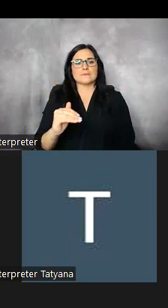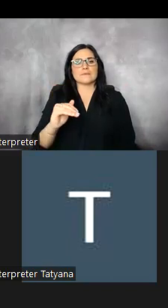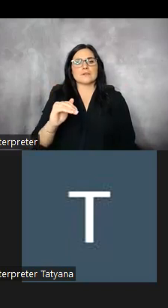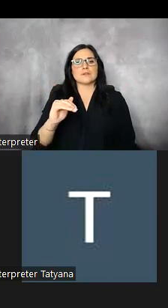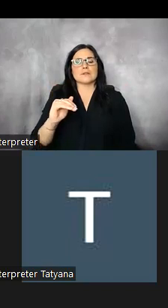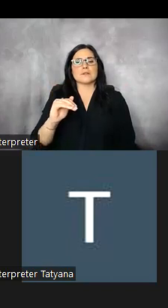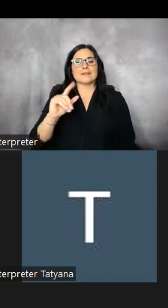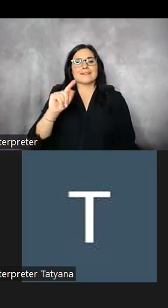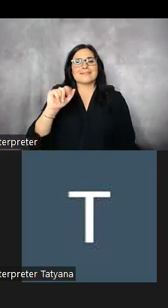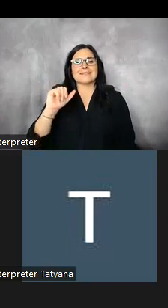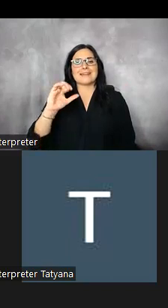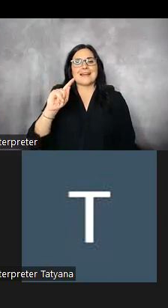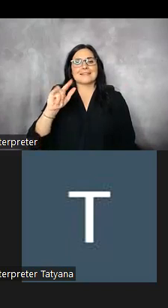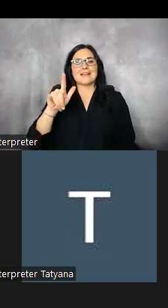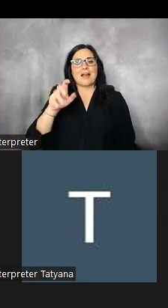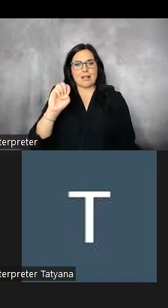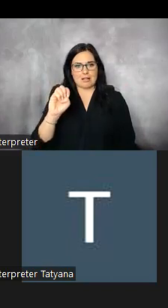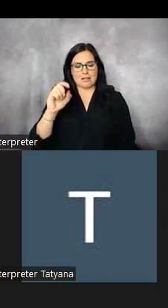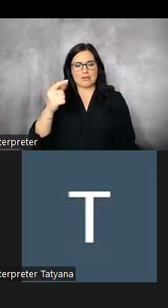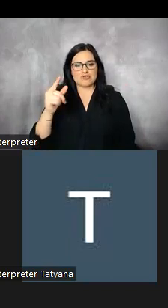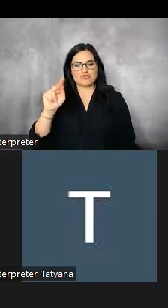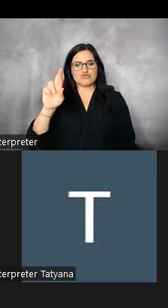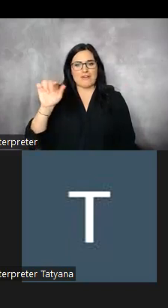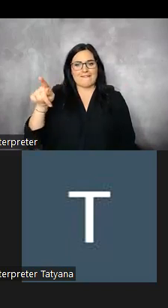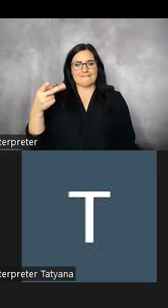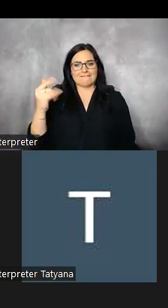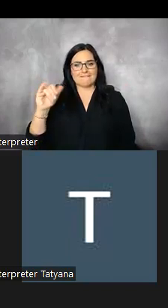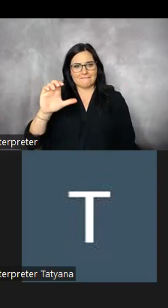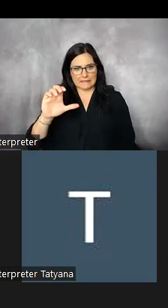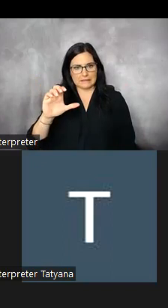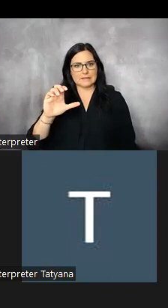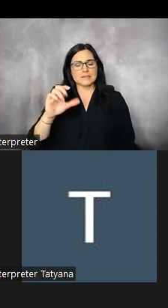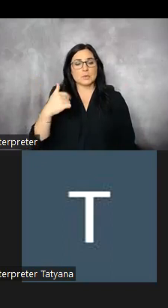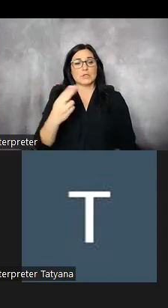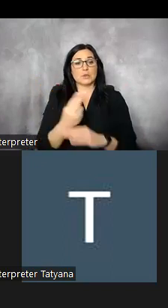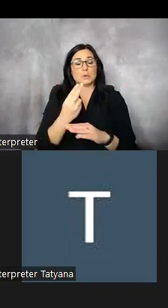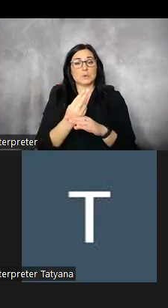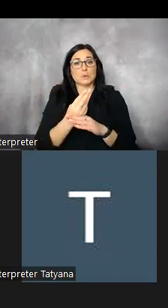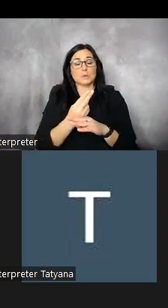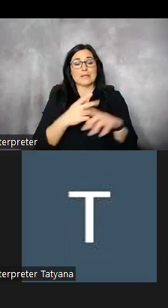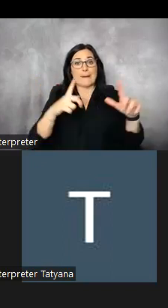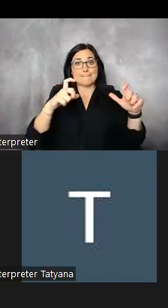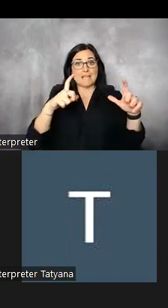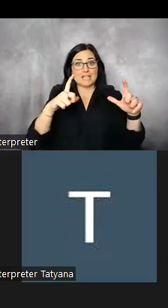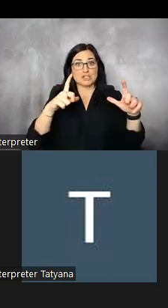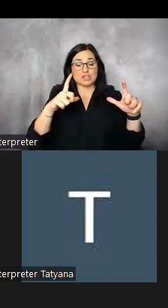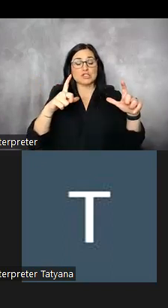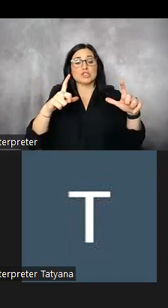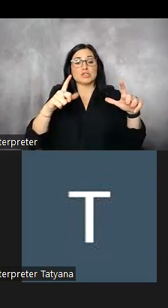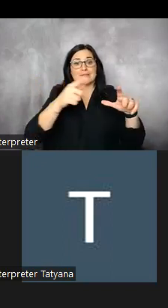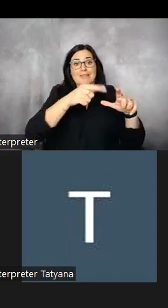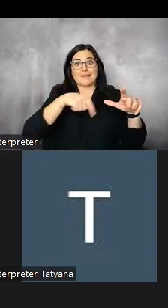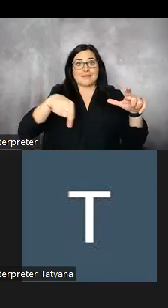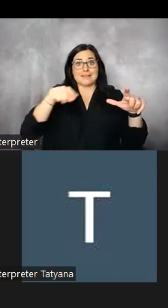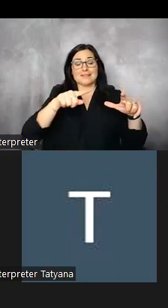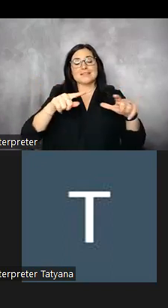a lot of different graphics. We use mostly POF paper, which is a picture in a flash, which if you guys are not familiar with